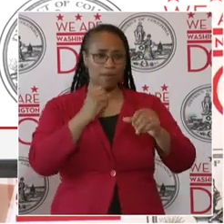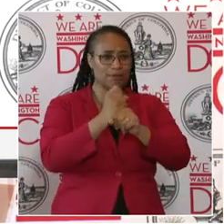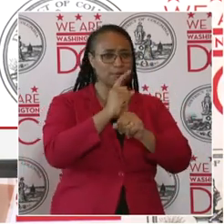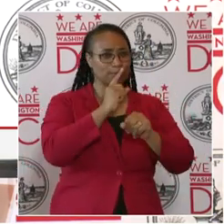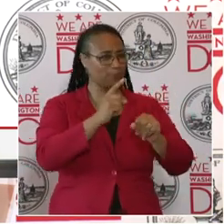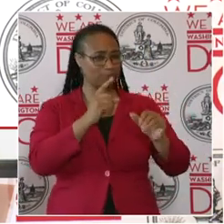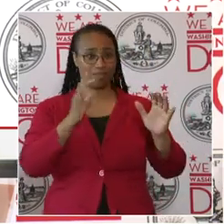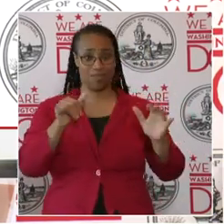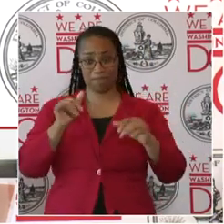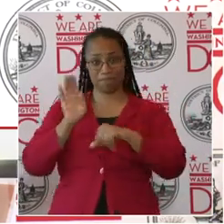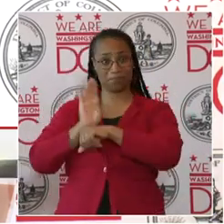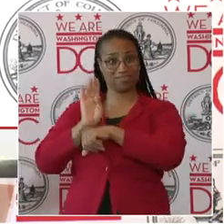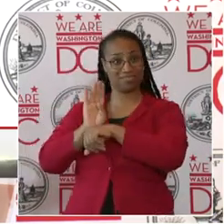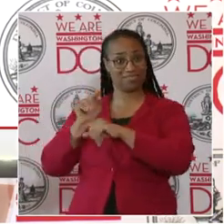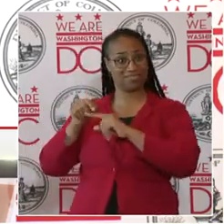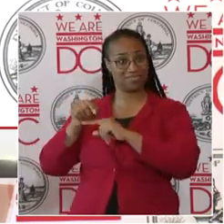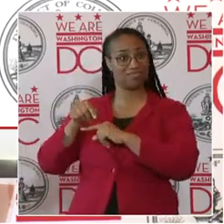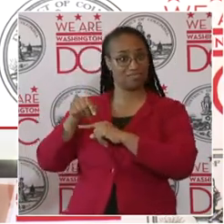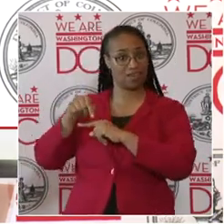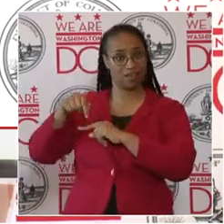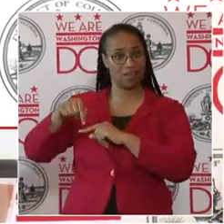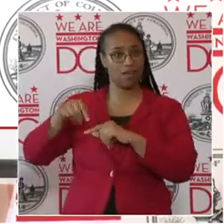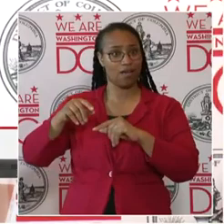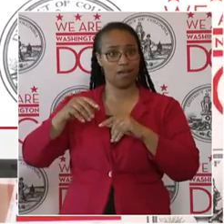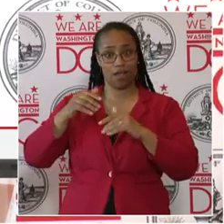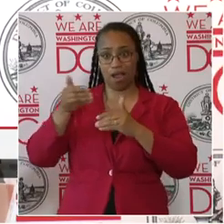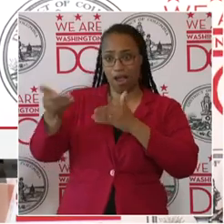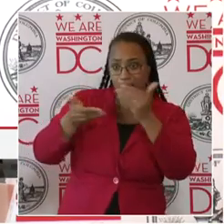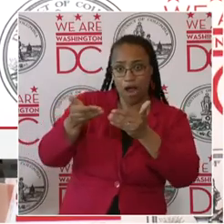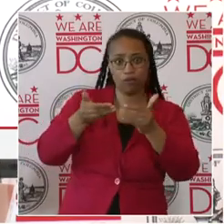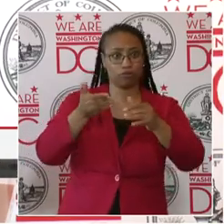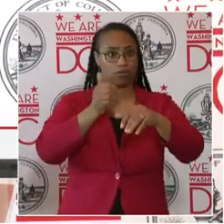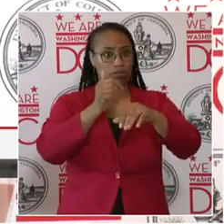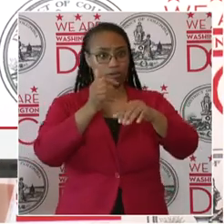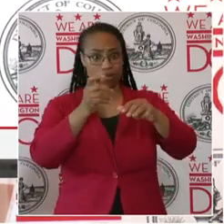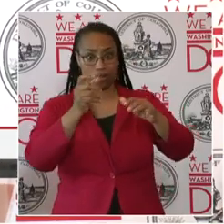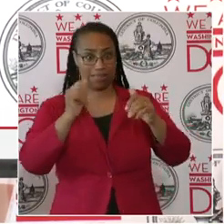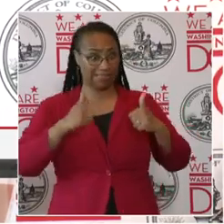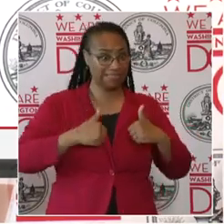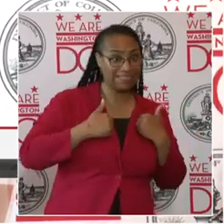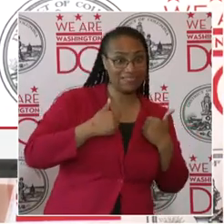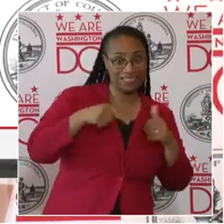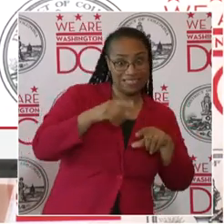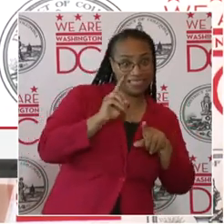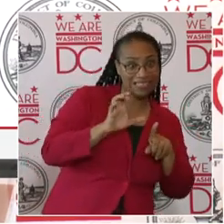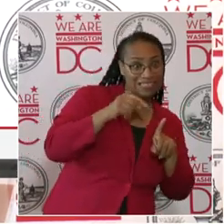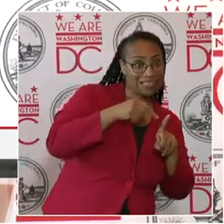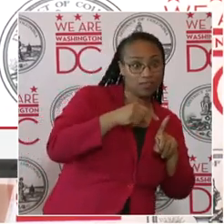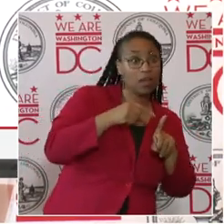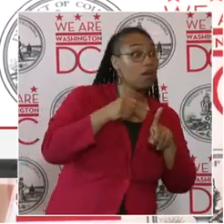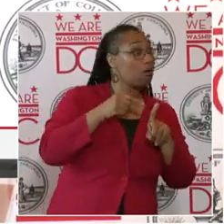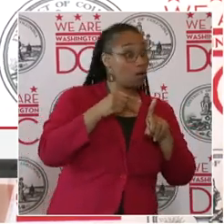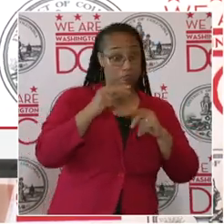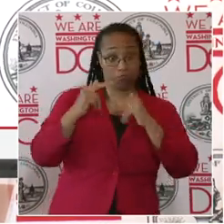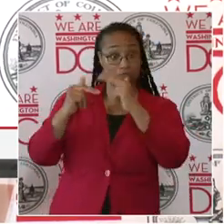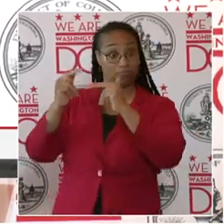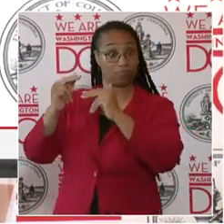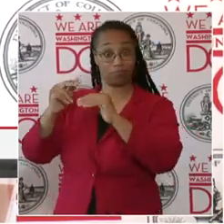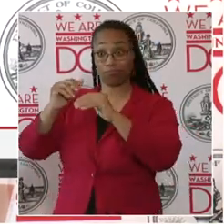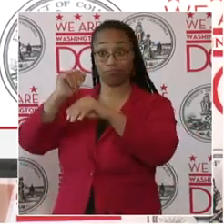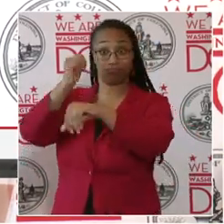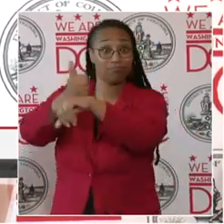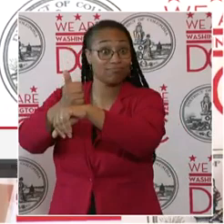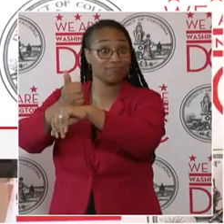you can make sure that you're hiring DC residents, that you can buy your building with our commercial